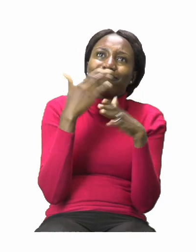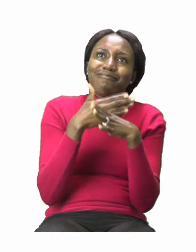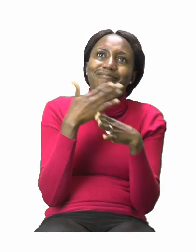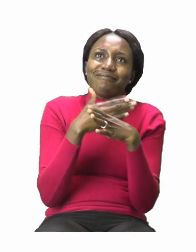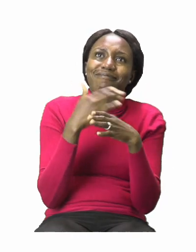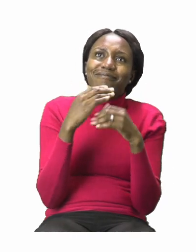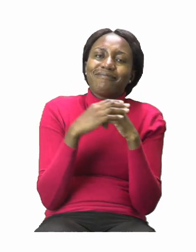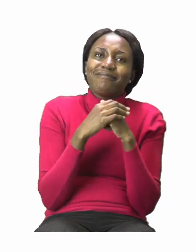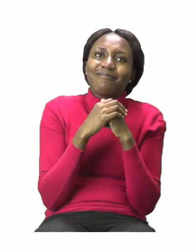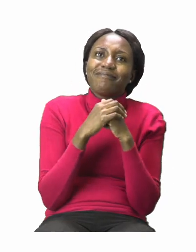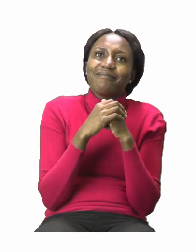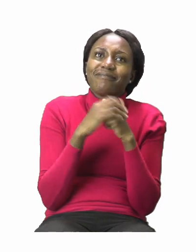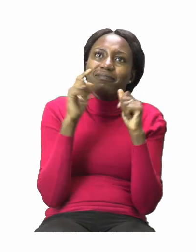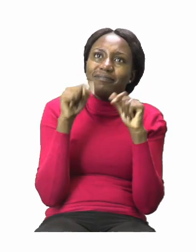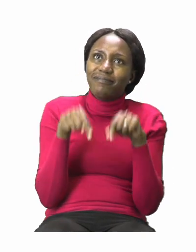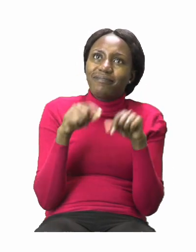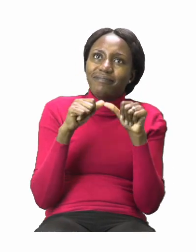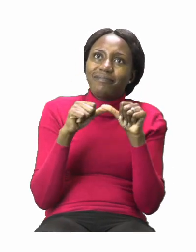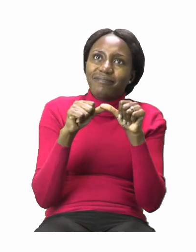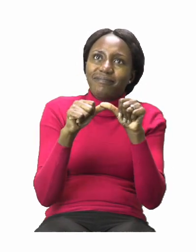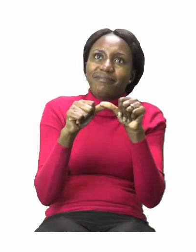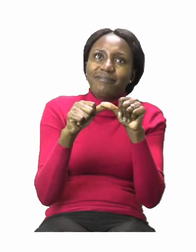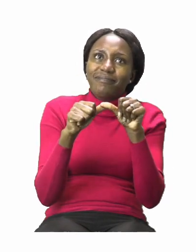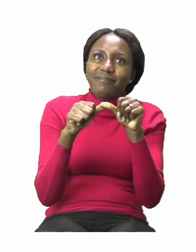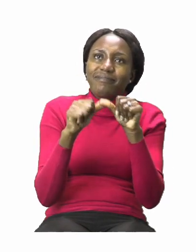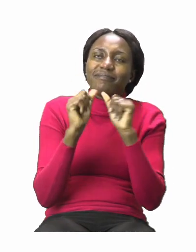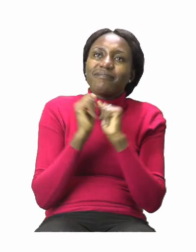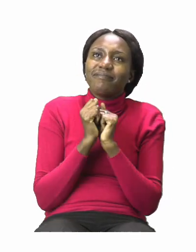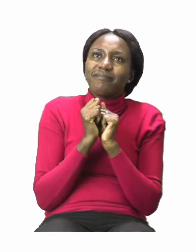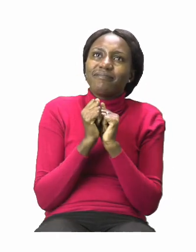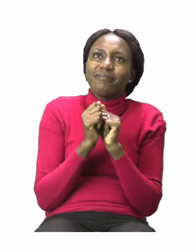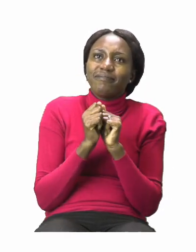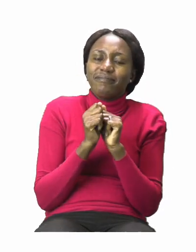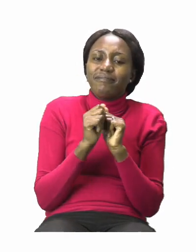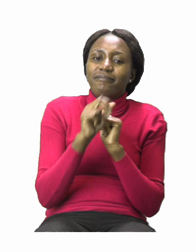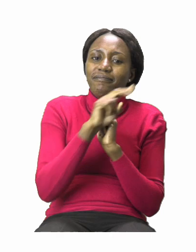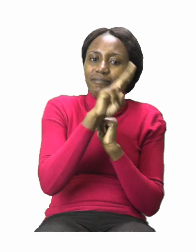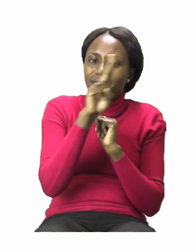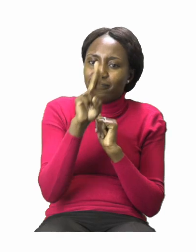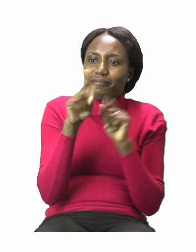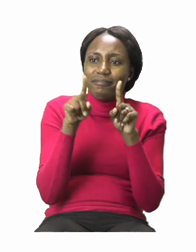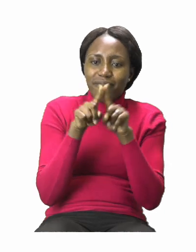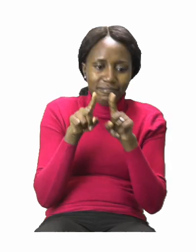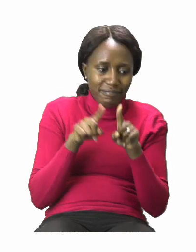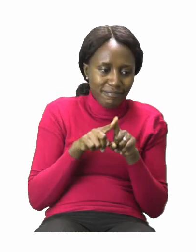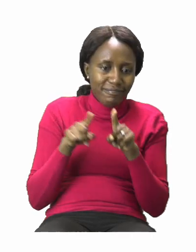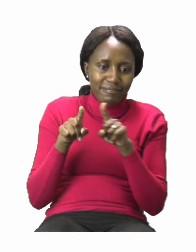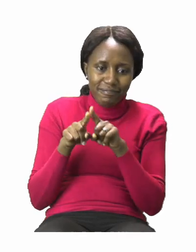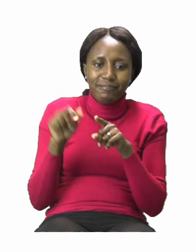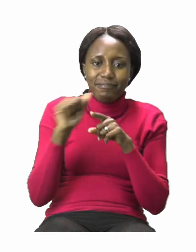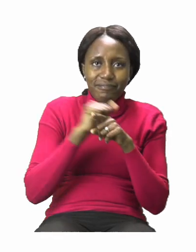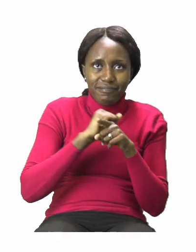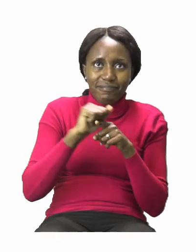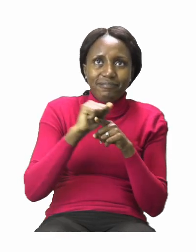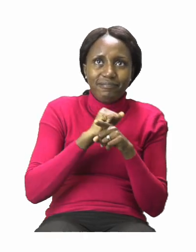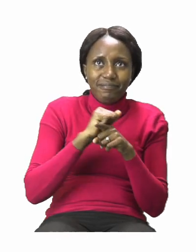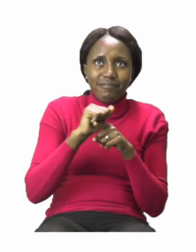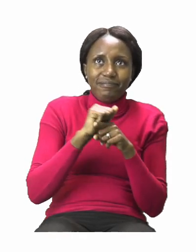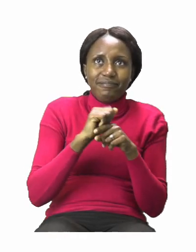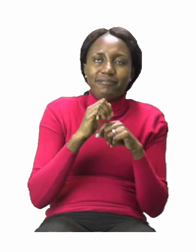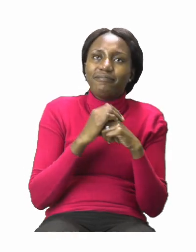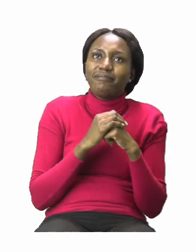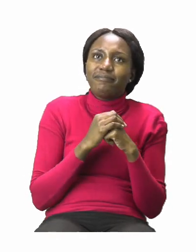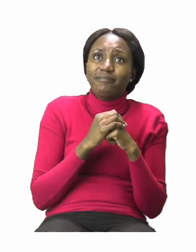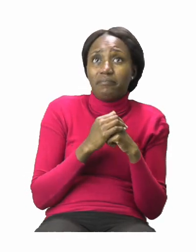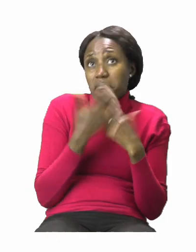So I want you to continue practicing for words that have the same beginning sound. Maybe you can try with your